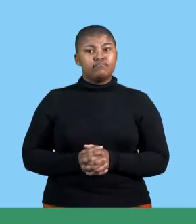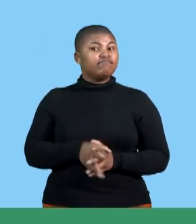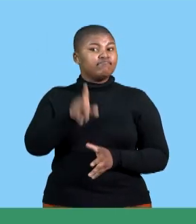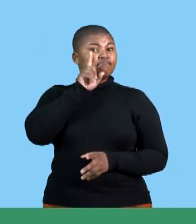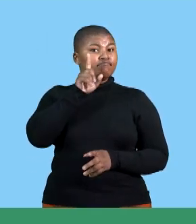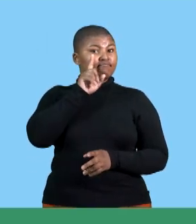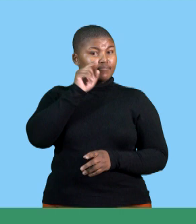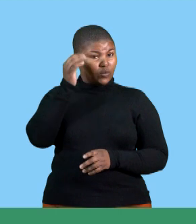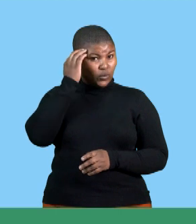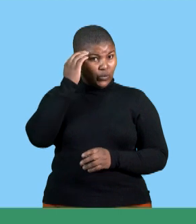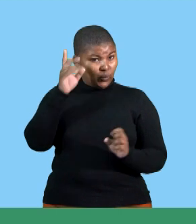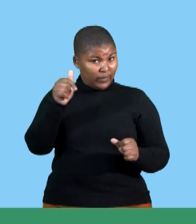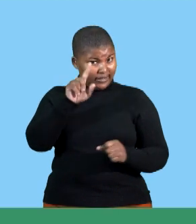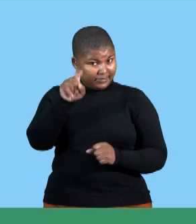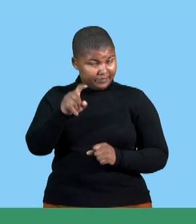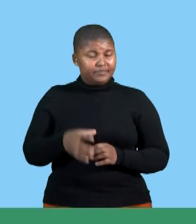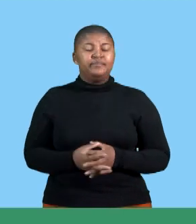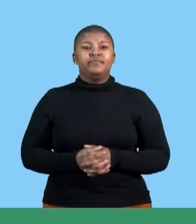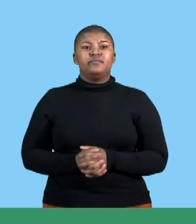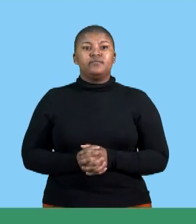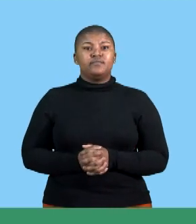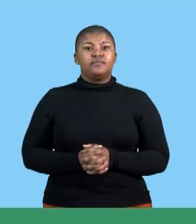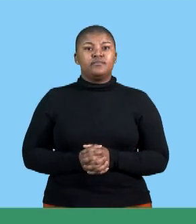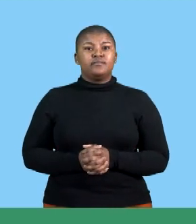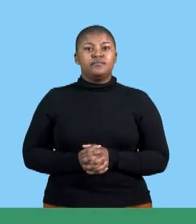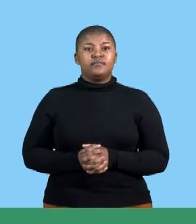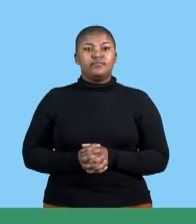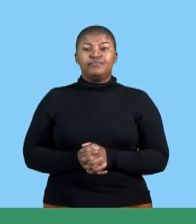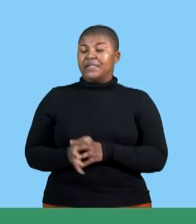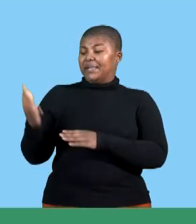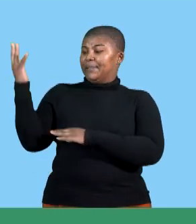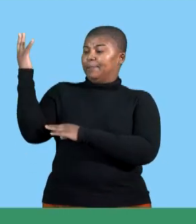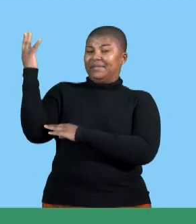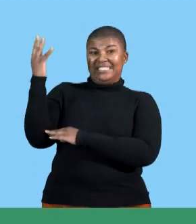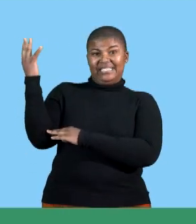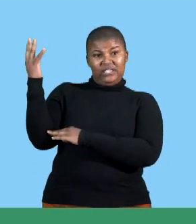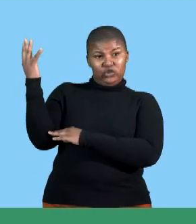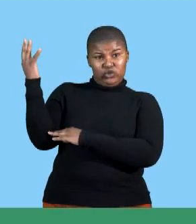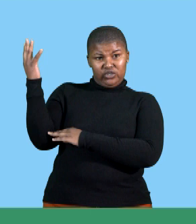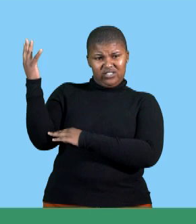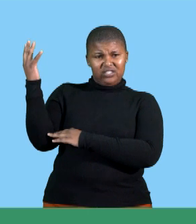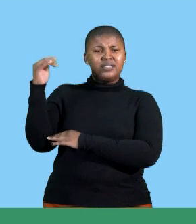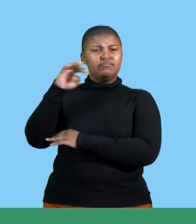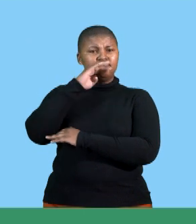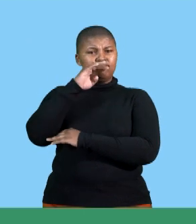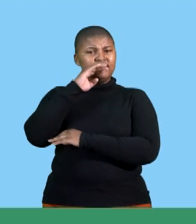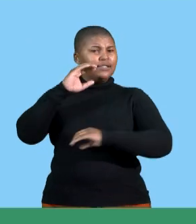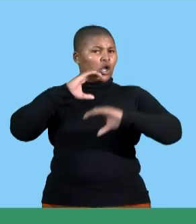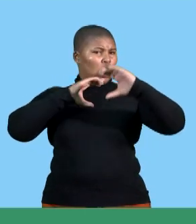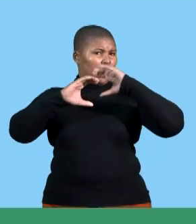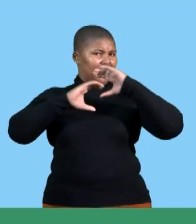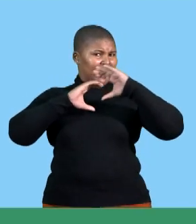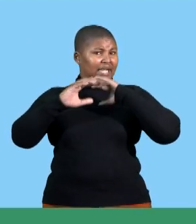to see or test your knowledge. Right, it says here, presentation is the act of communicating